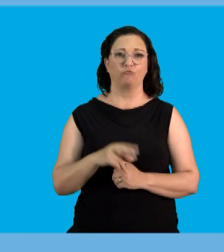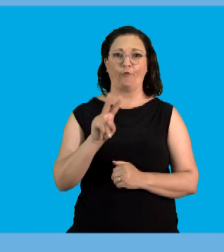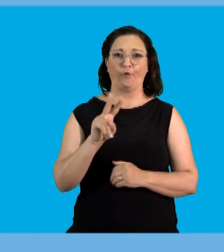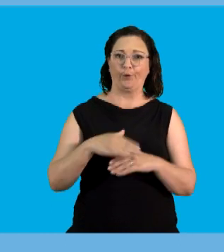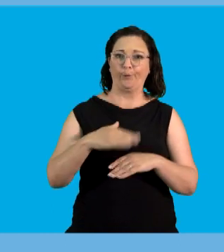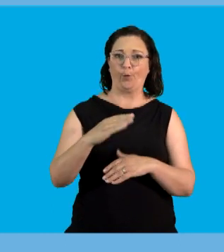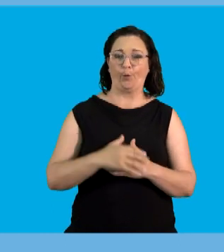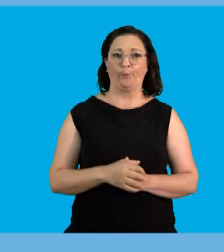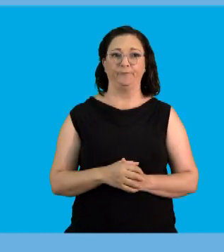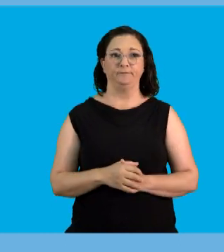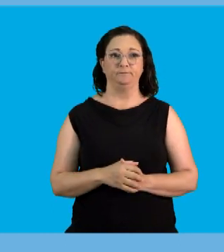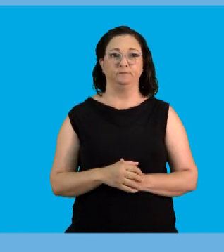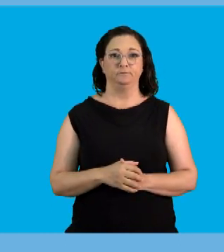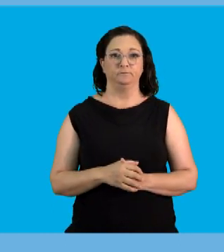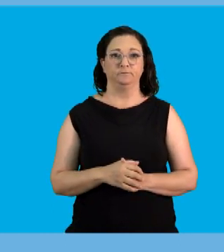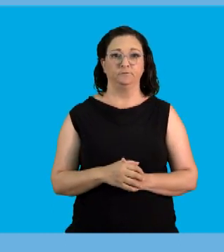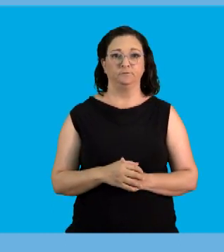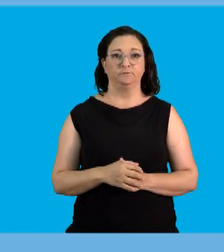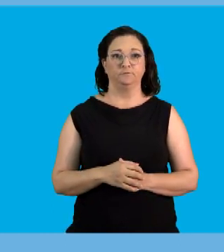more volume,